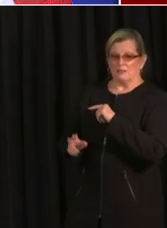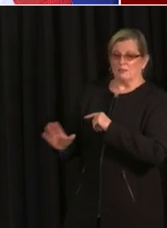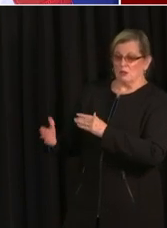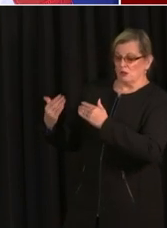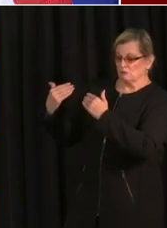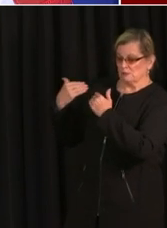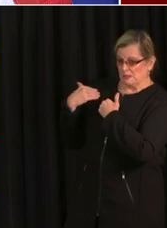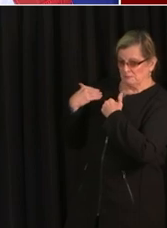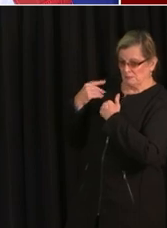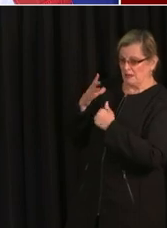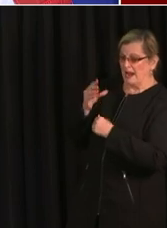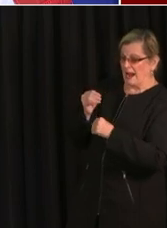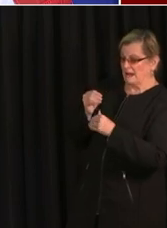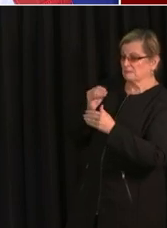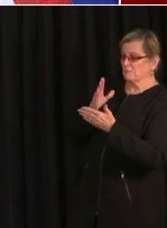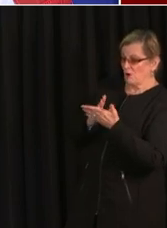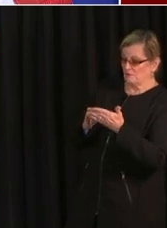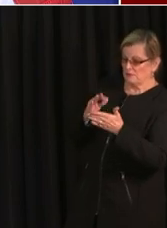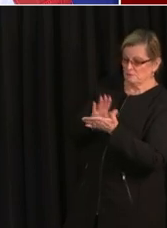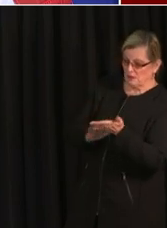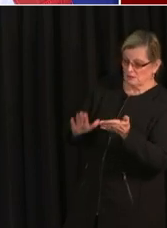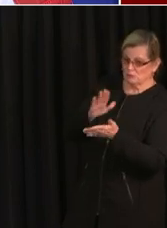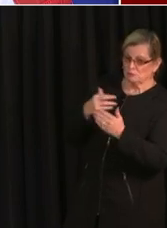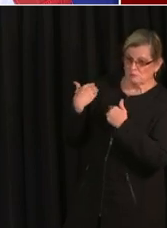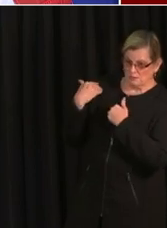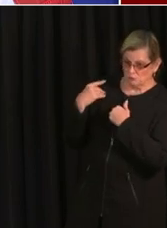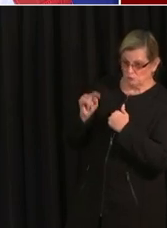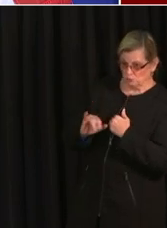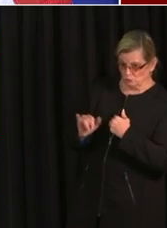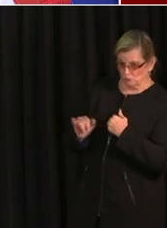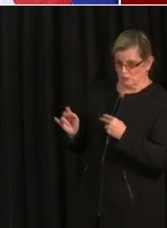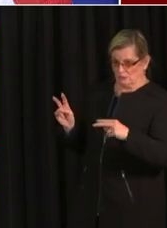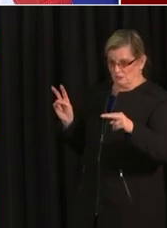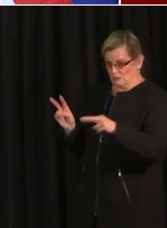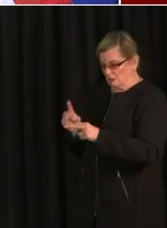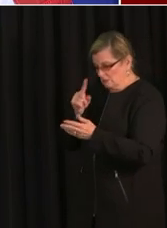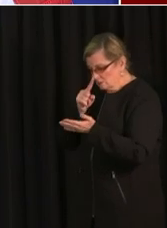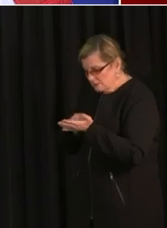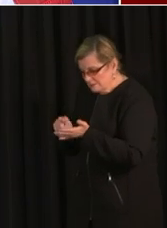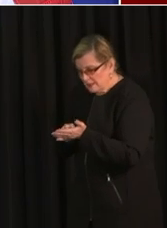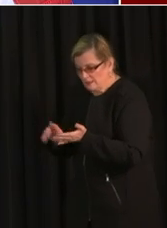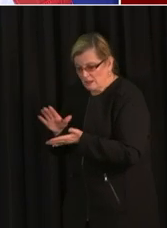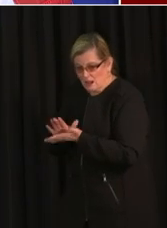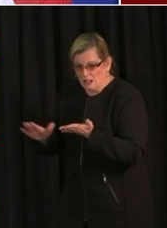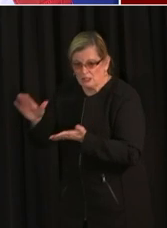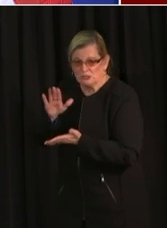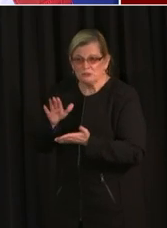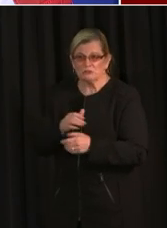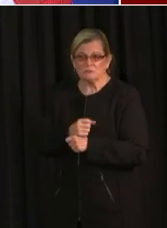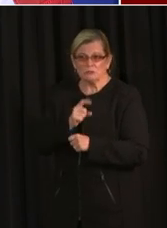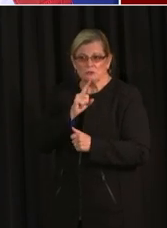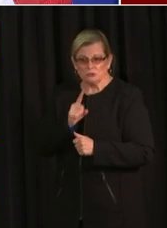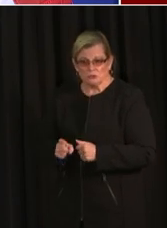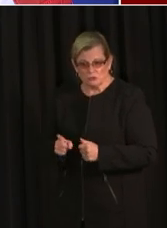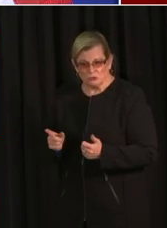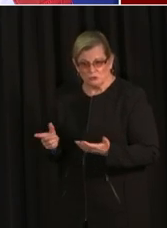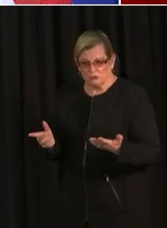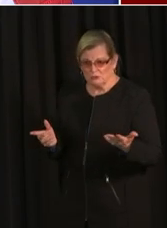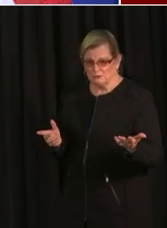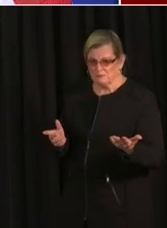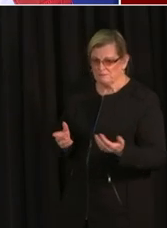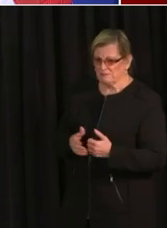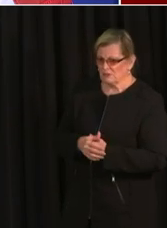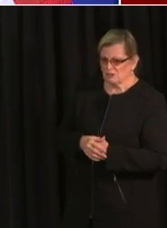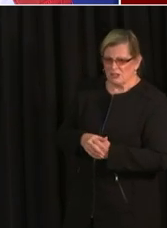available for inspection. And the notion of having travel restrictions is not